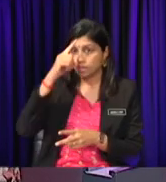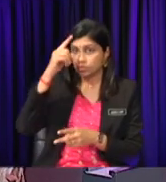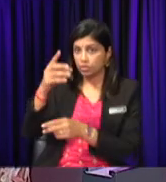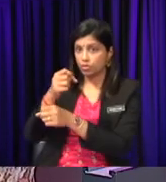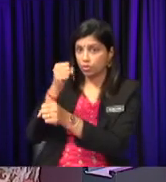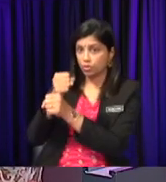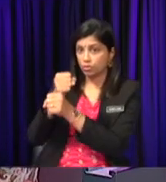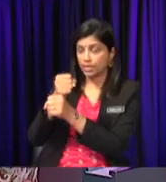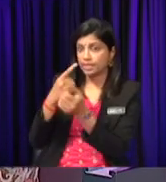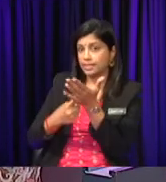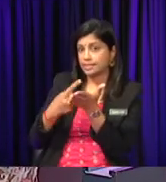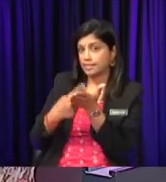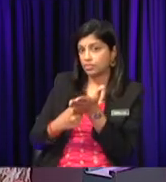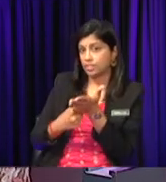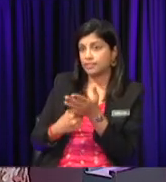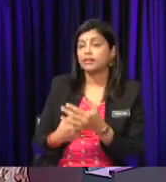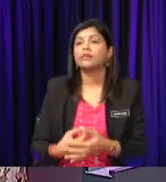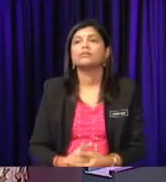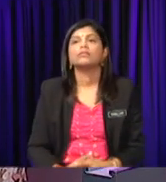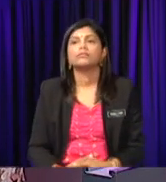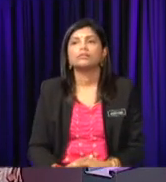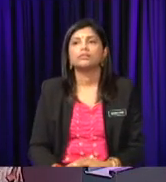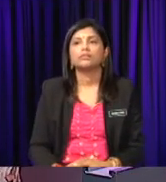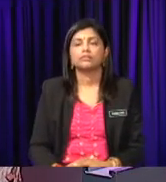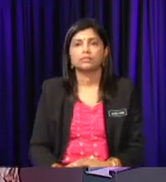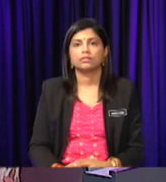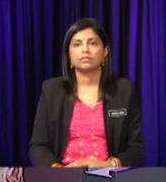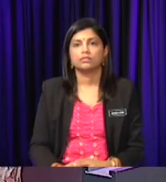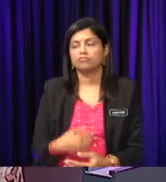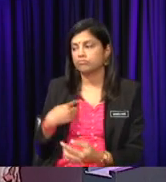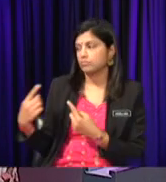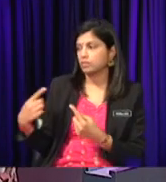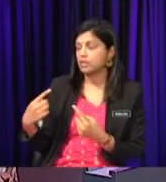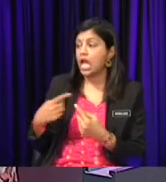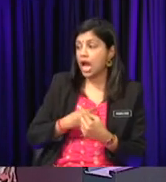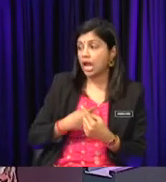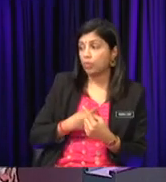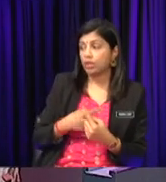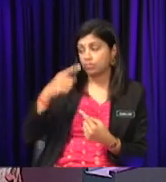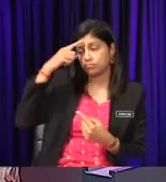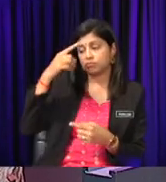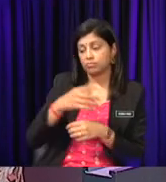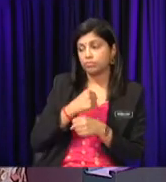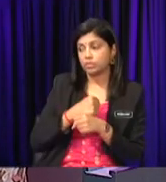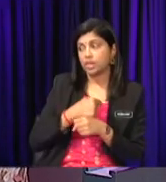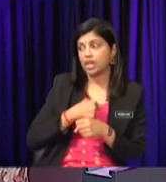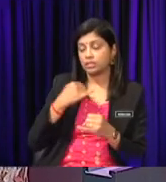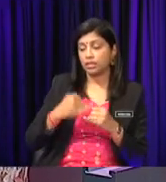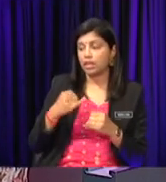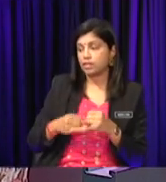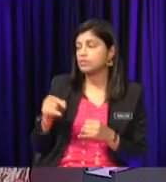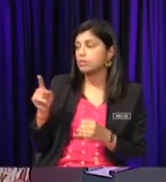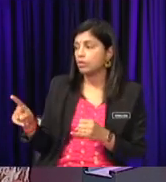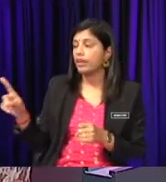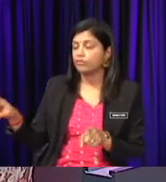just now, Shafika and I, we have a plan. I'm the playmaker, so it's kind of like a football thingy right. going around. Uh-huh. I'm the playmaker, so